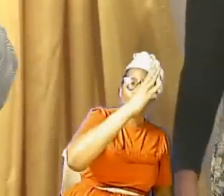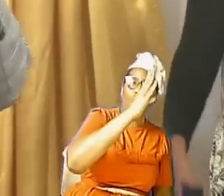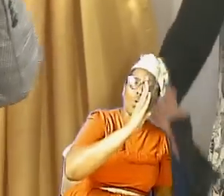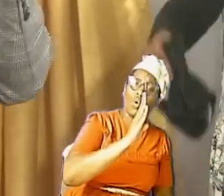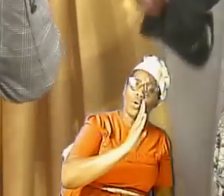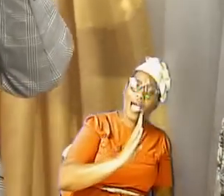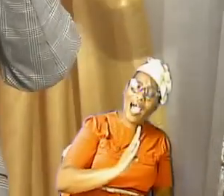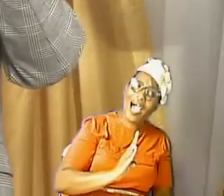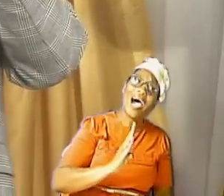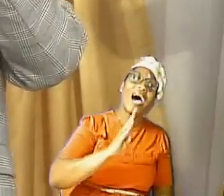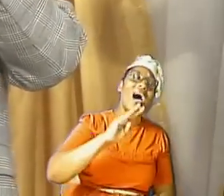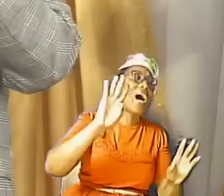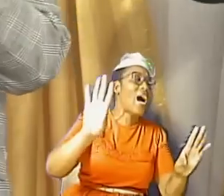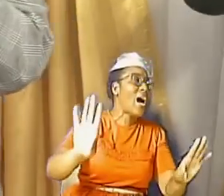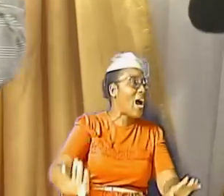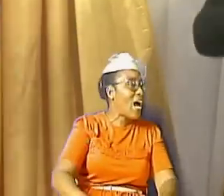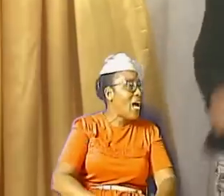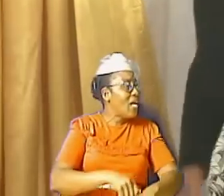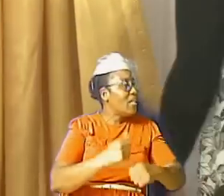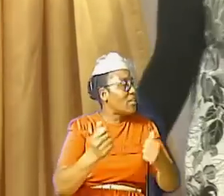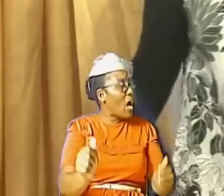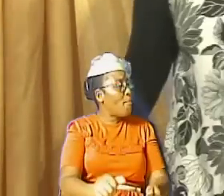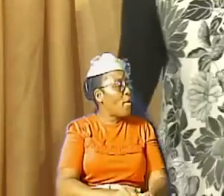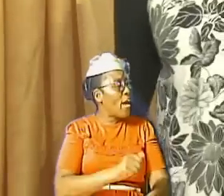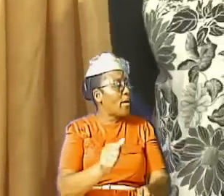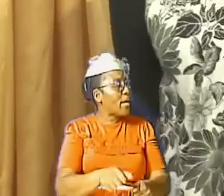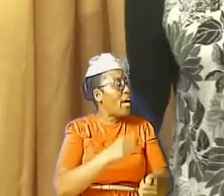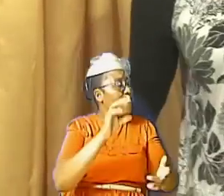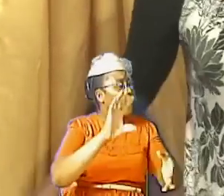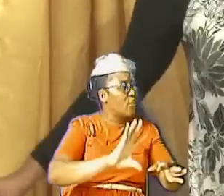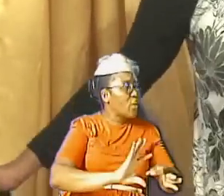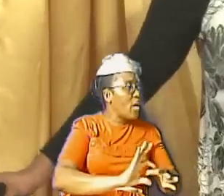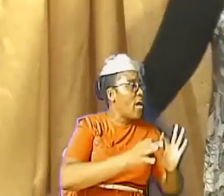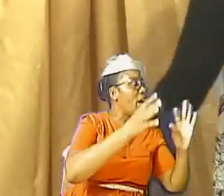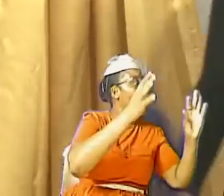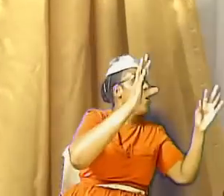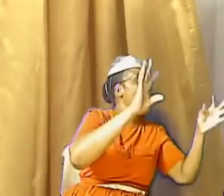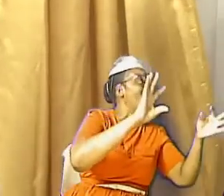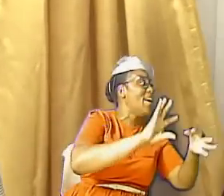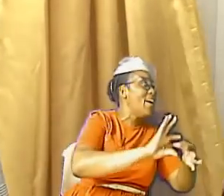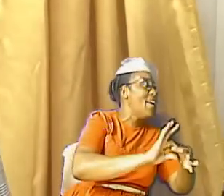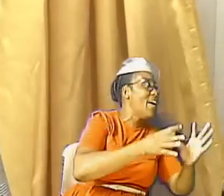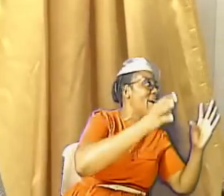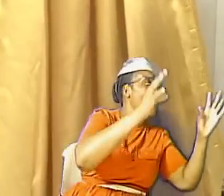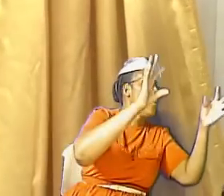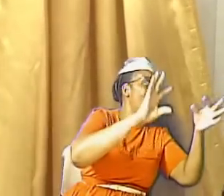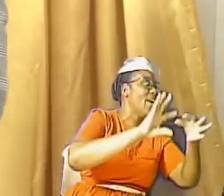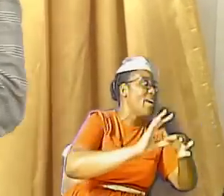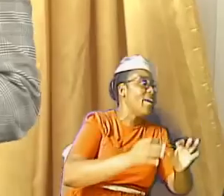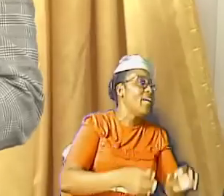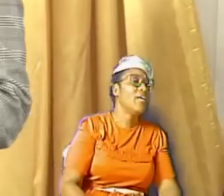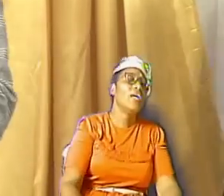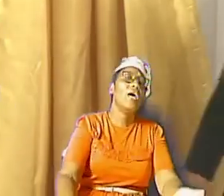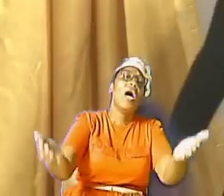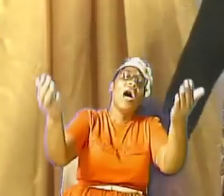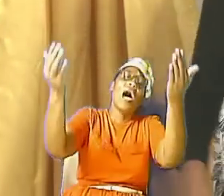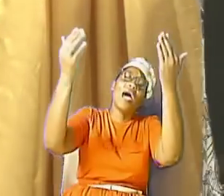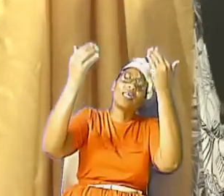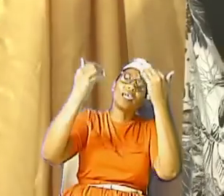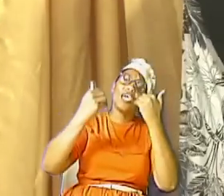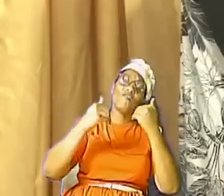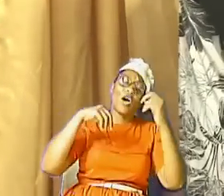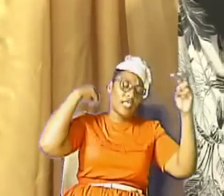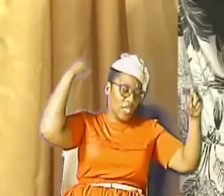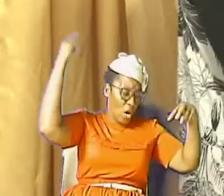of Judah. Yes. Shall break every chain. And give us the victory one